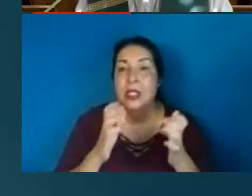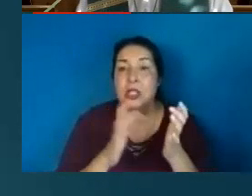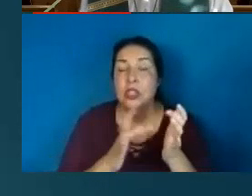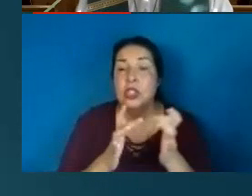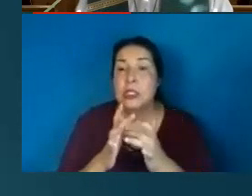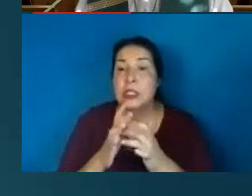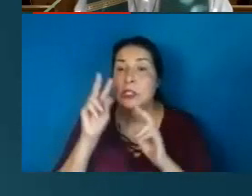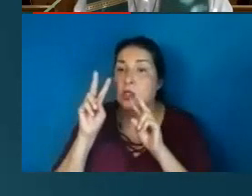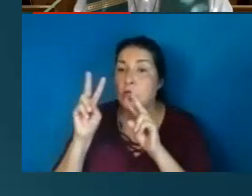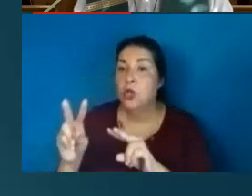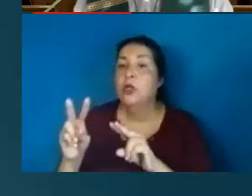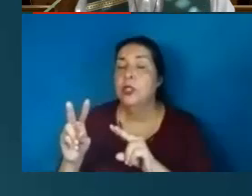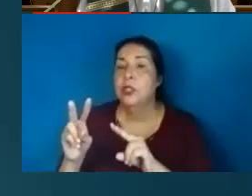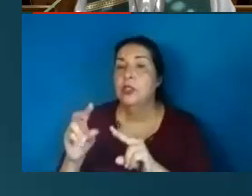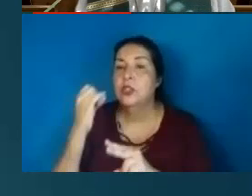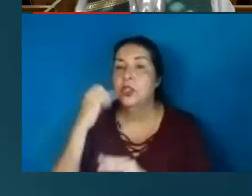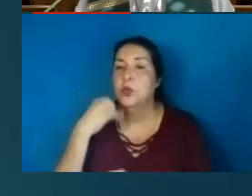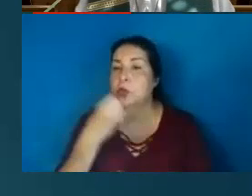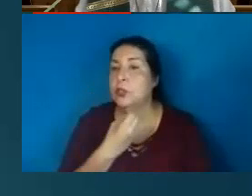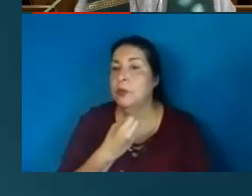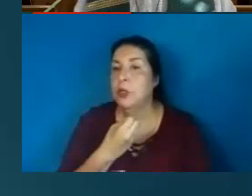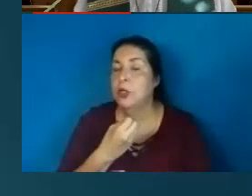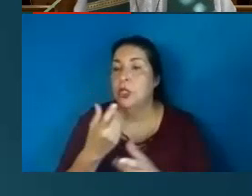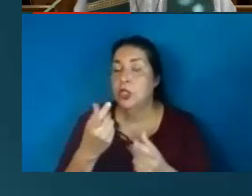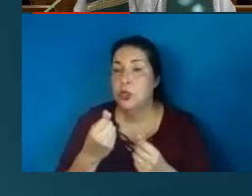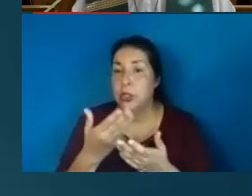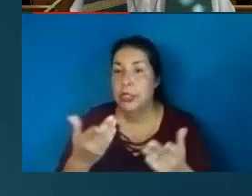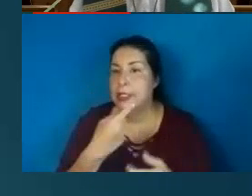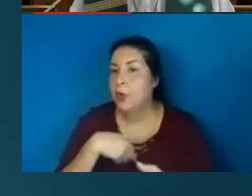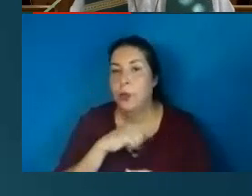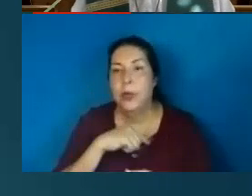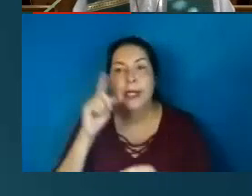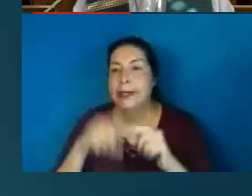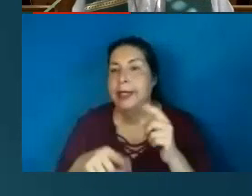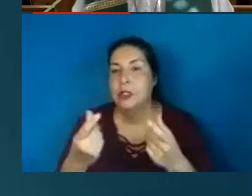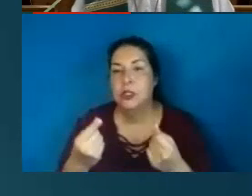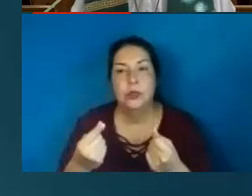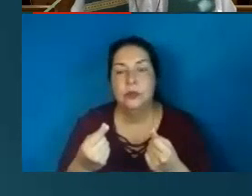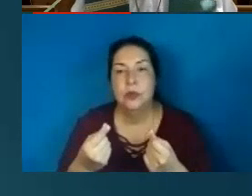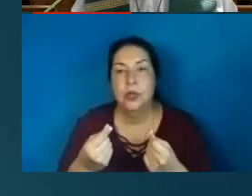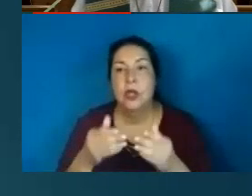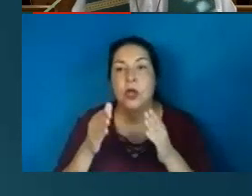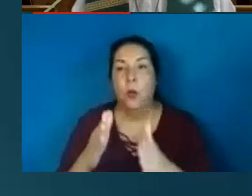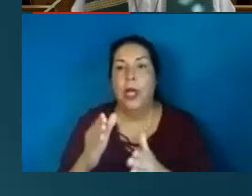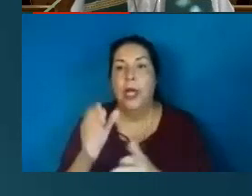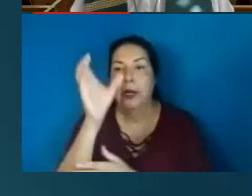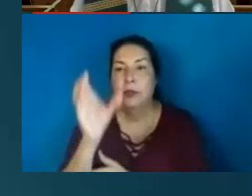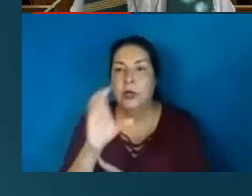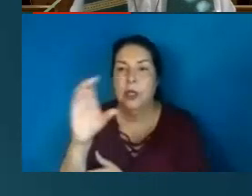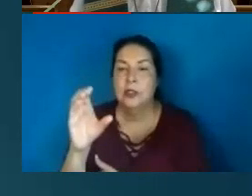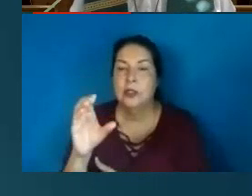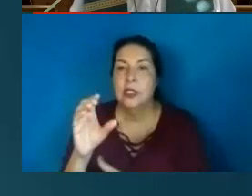Jerusalem to go the way we could not go, the way of the cross. Jesus spoke through